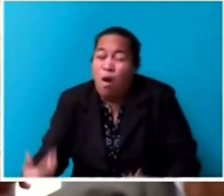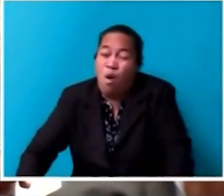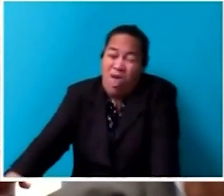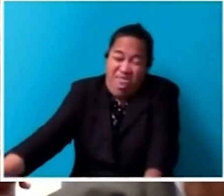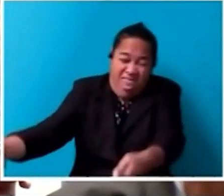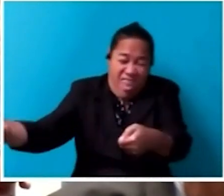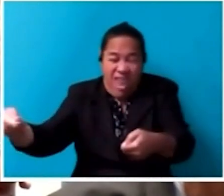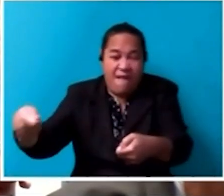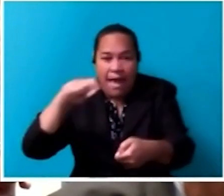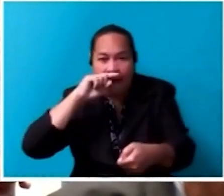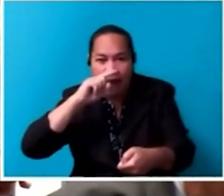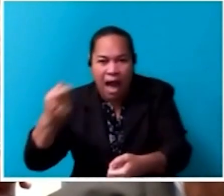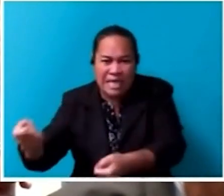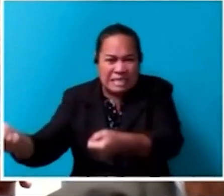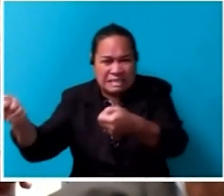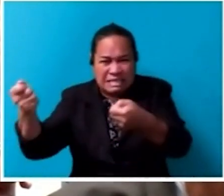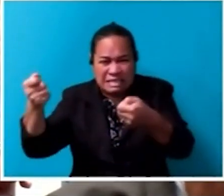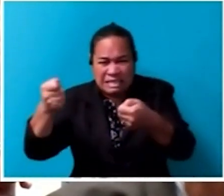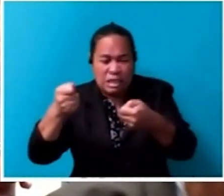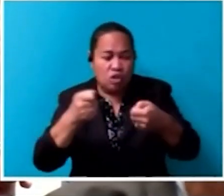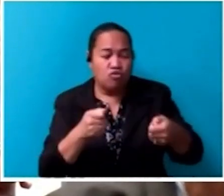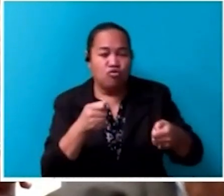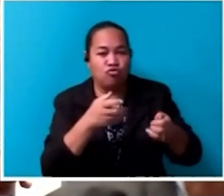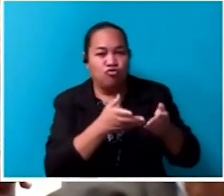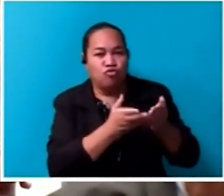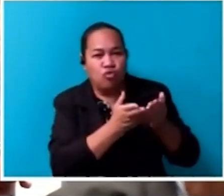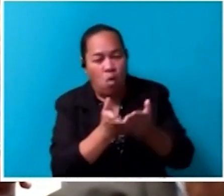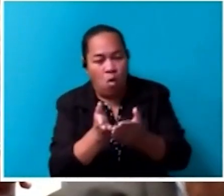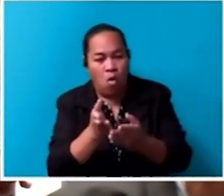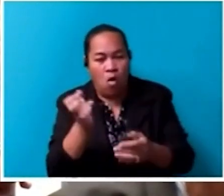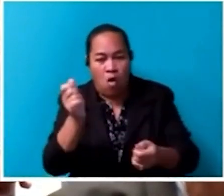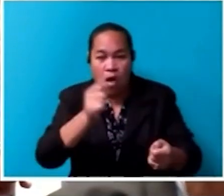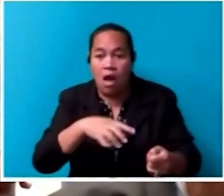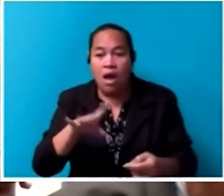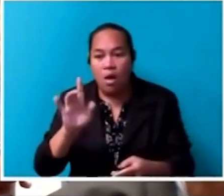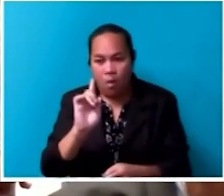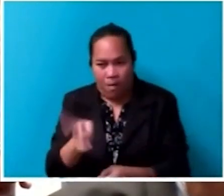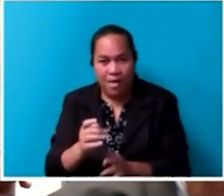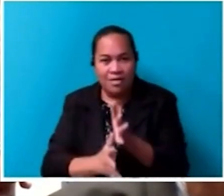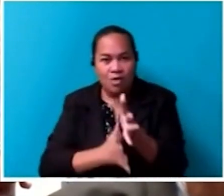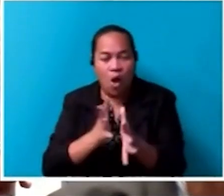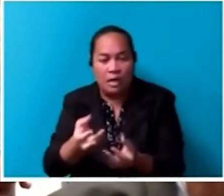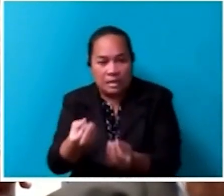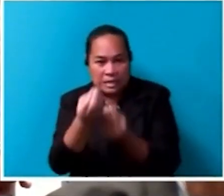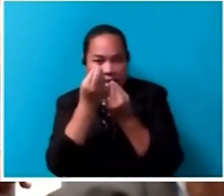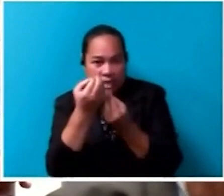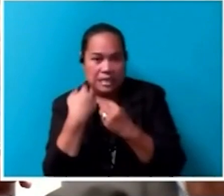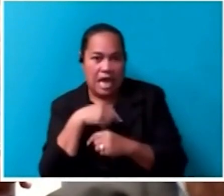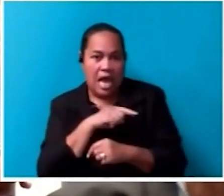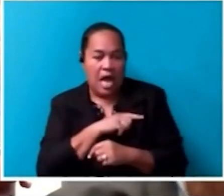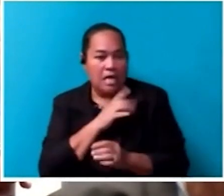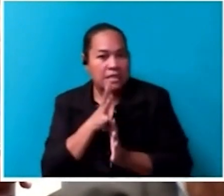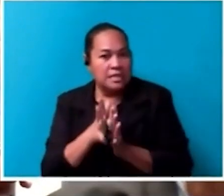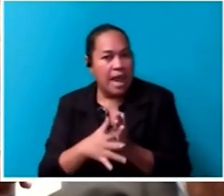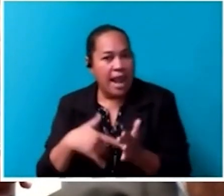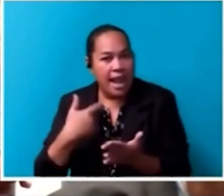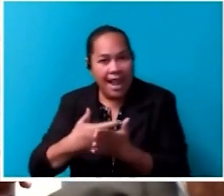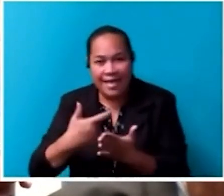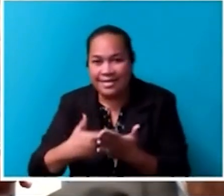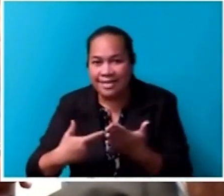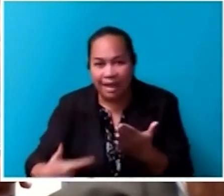scarcely haul the net ashore. This story teaches us several profound lessons.